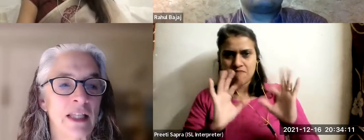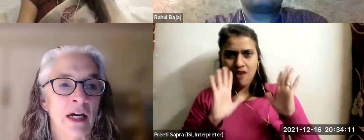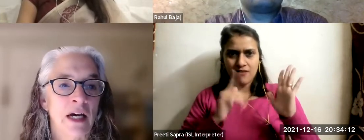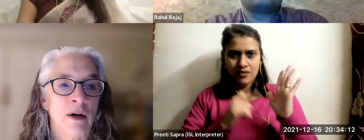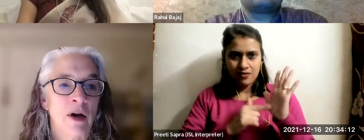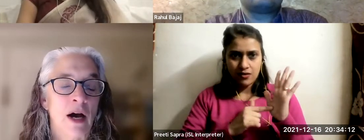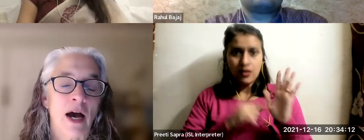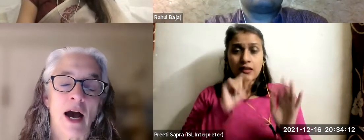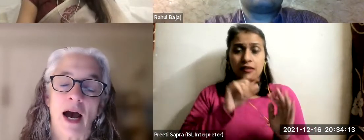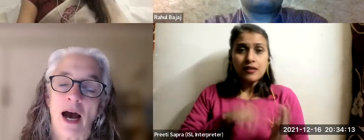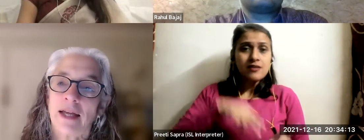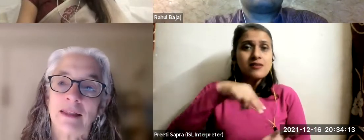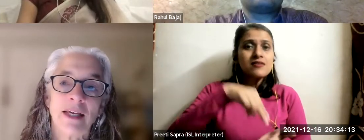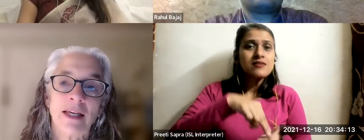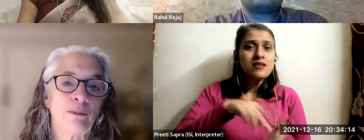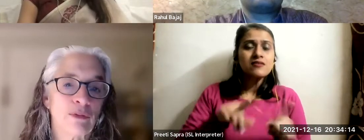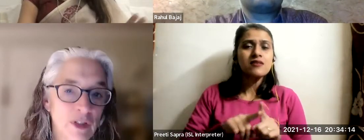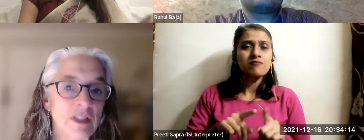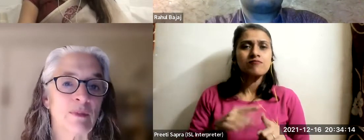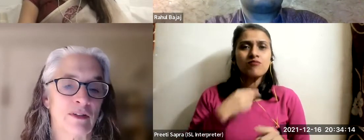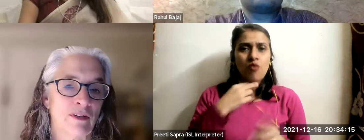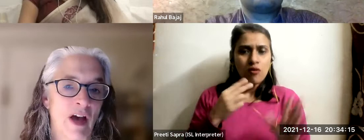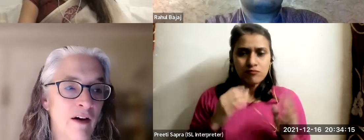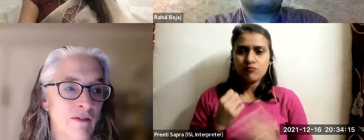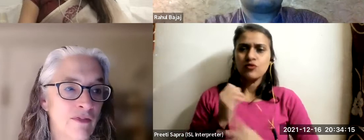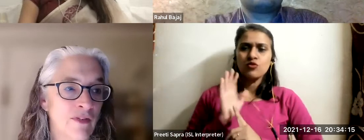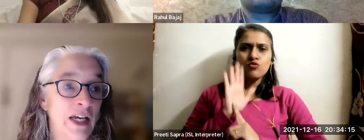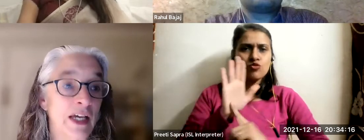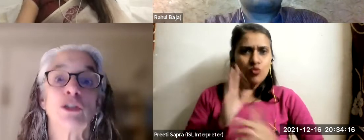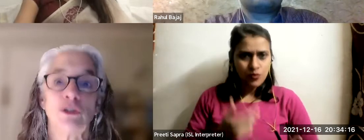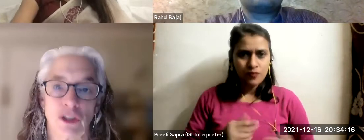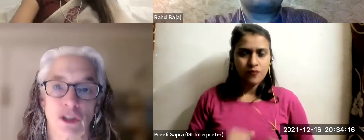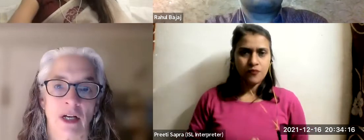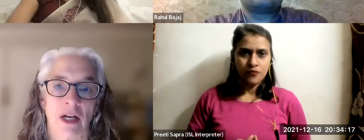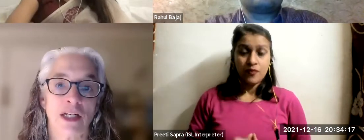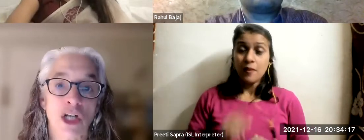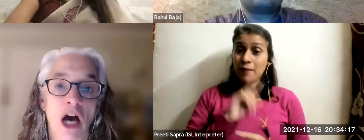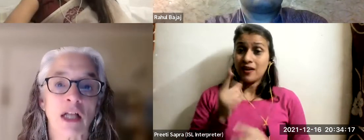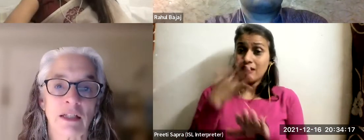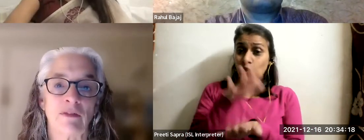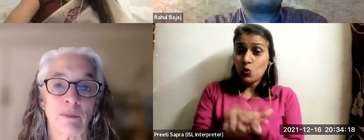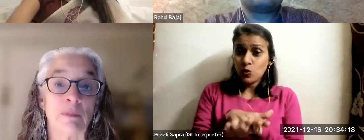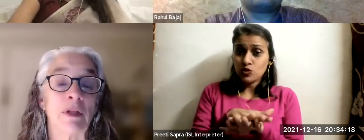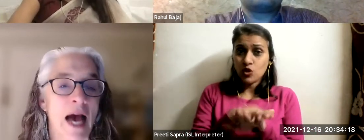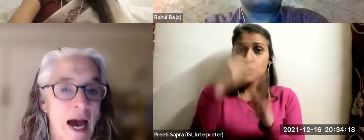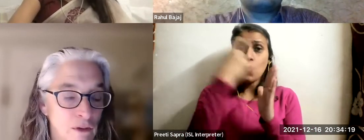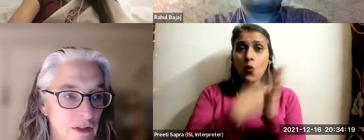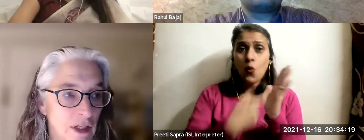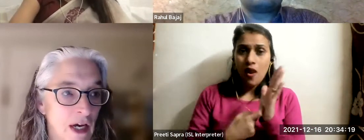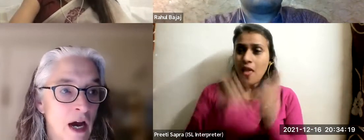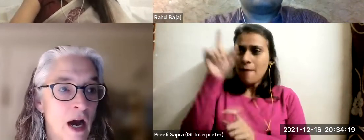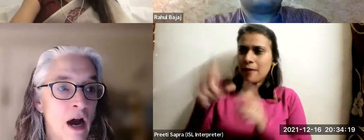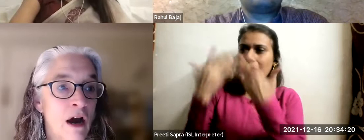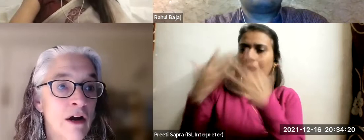And I think the principles of inclusion and not leaving people